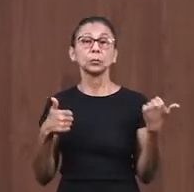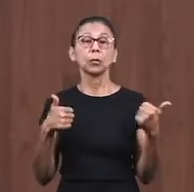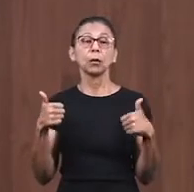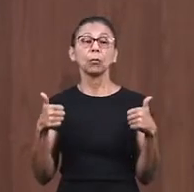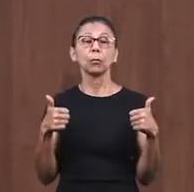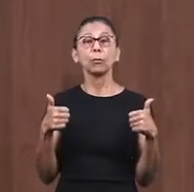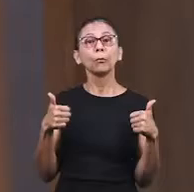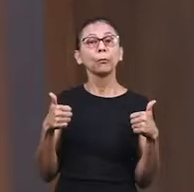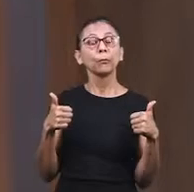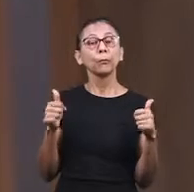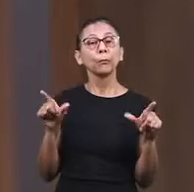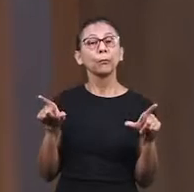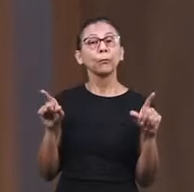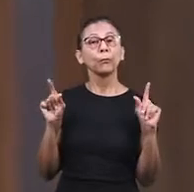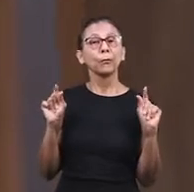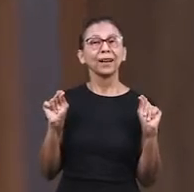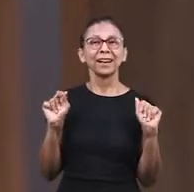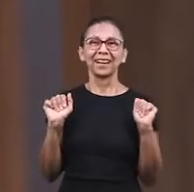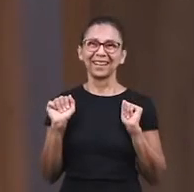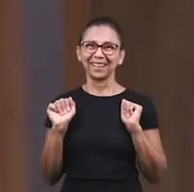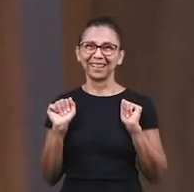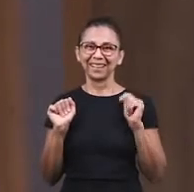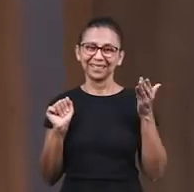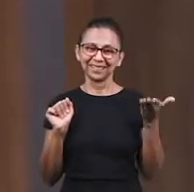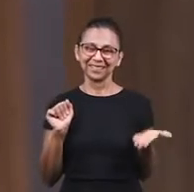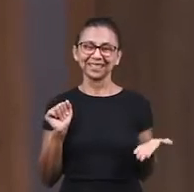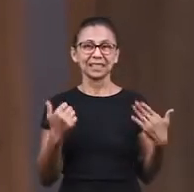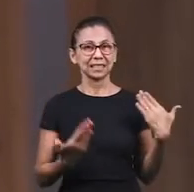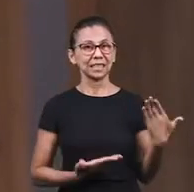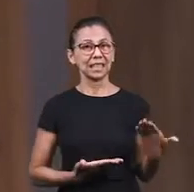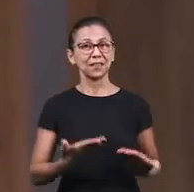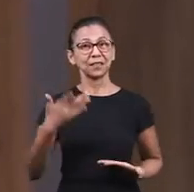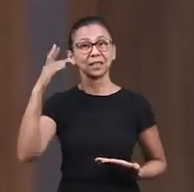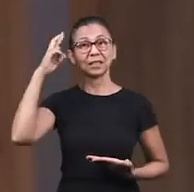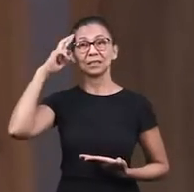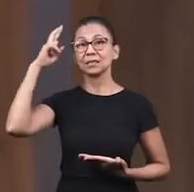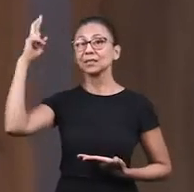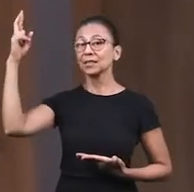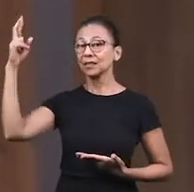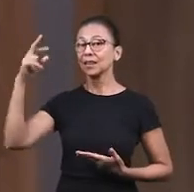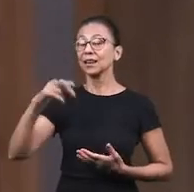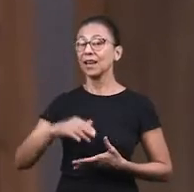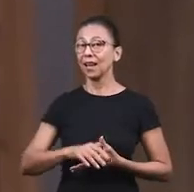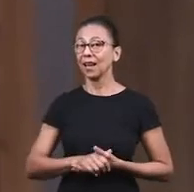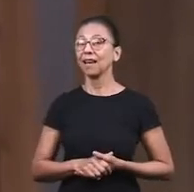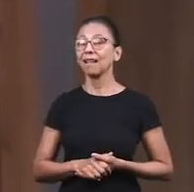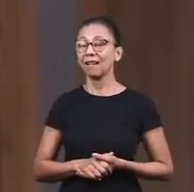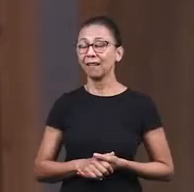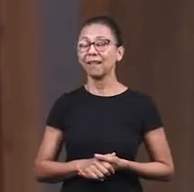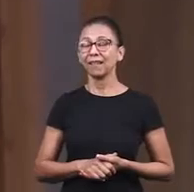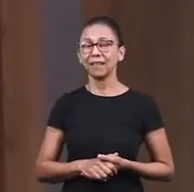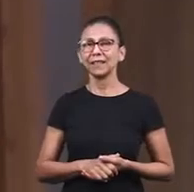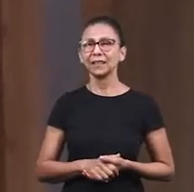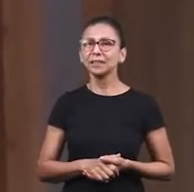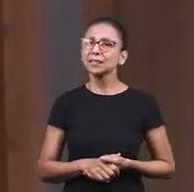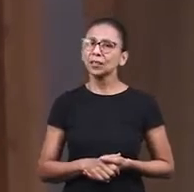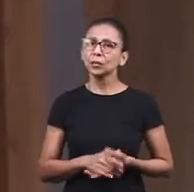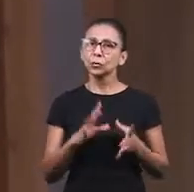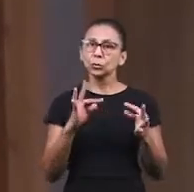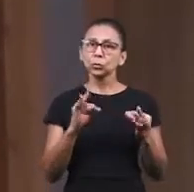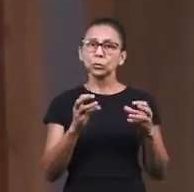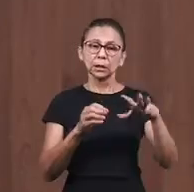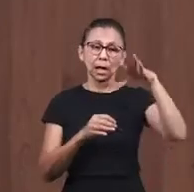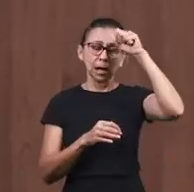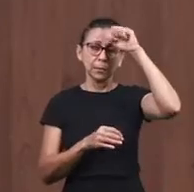he choose? He chose to serve the Lord. He chose to keep the word of the Lord in his heart. And